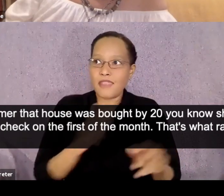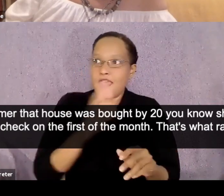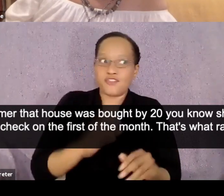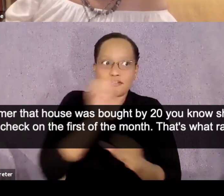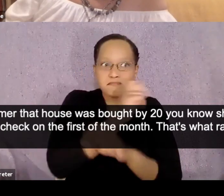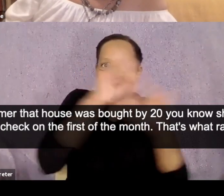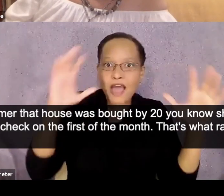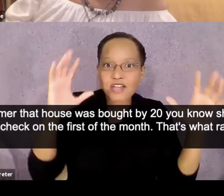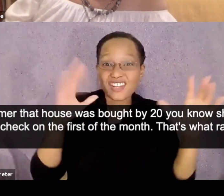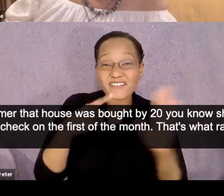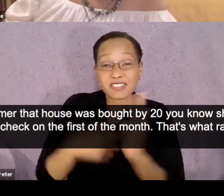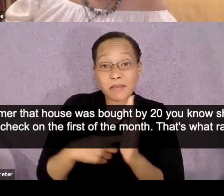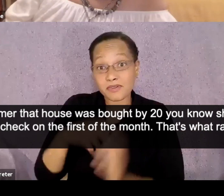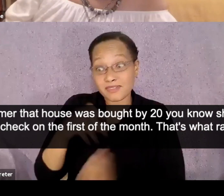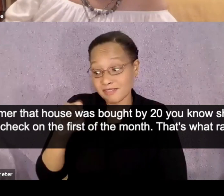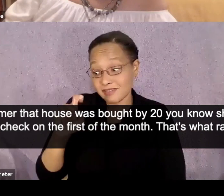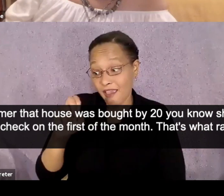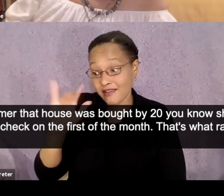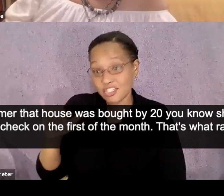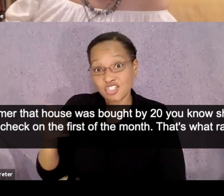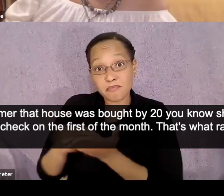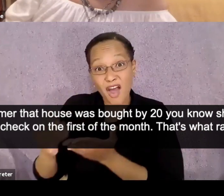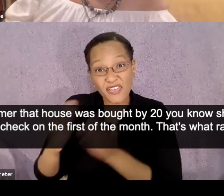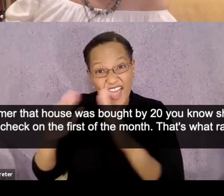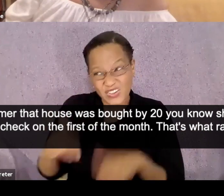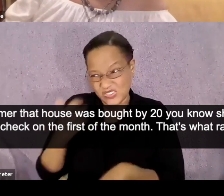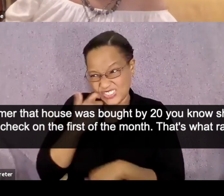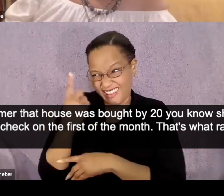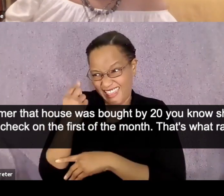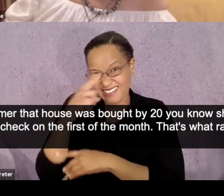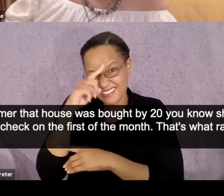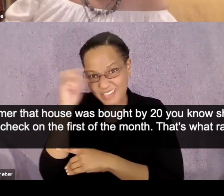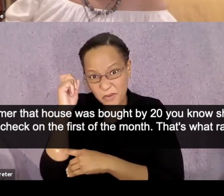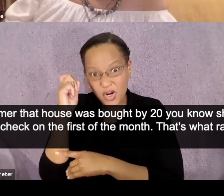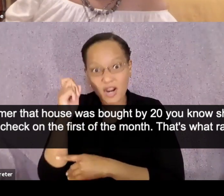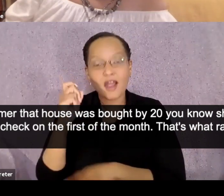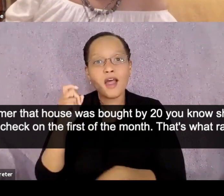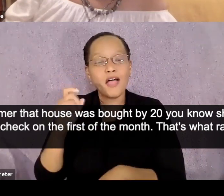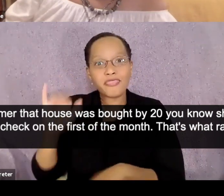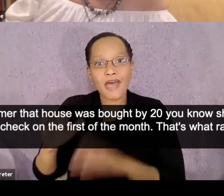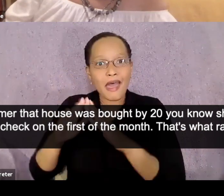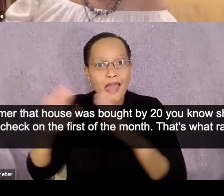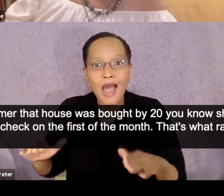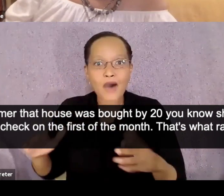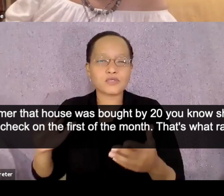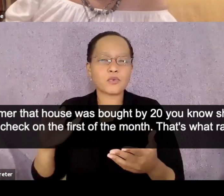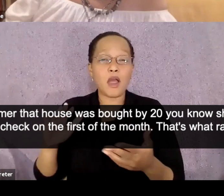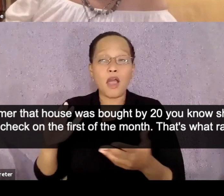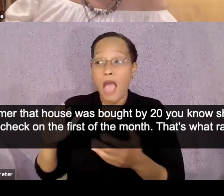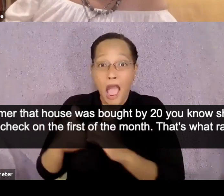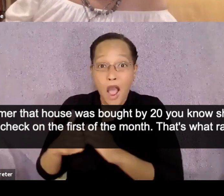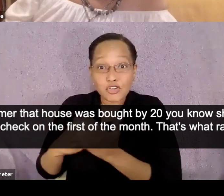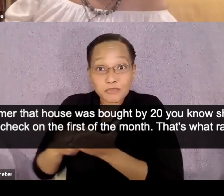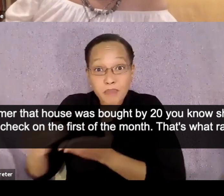was just last summer. That house was bought by 20, you know, she was like, it's the entire movement sending $20 from their SSI check